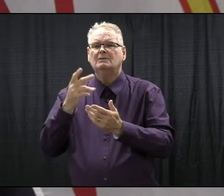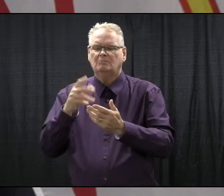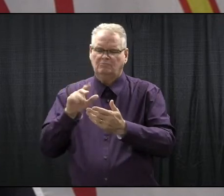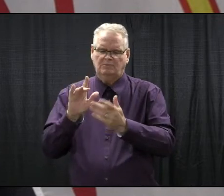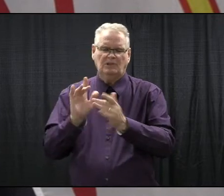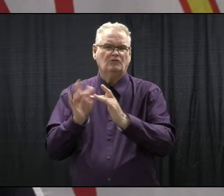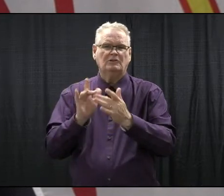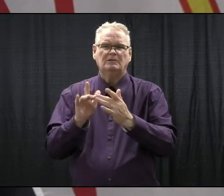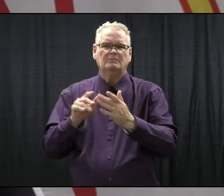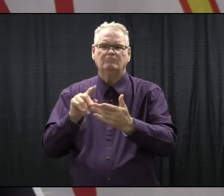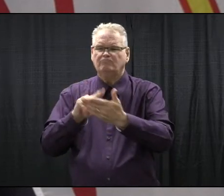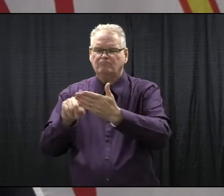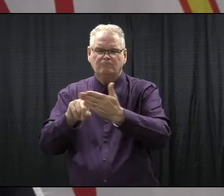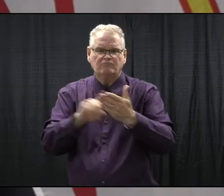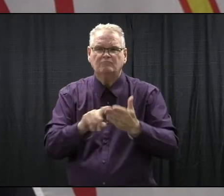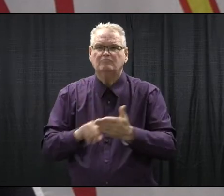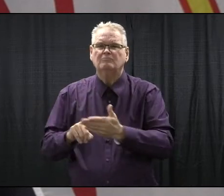of